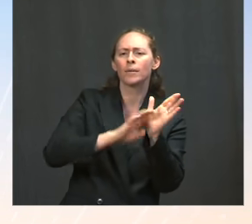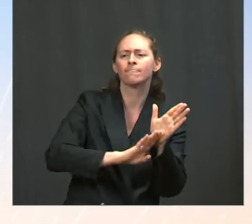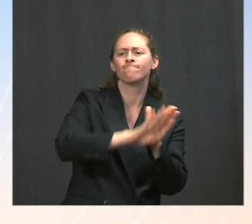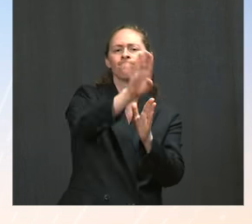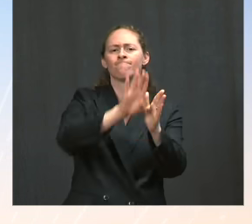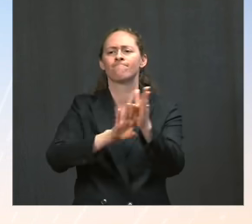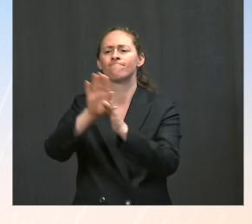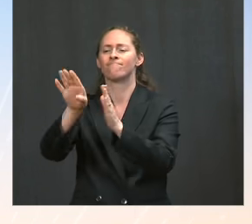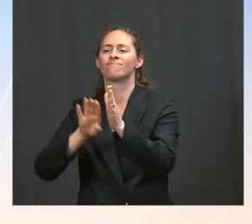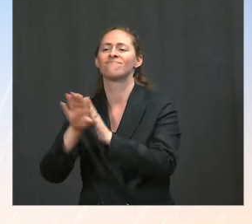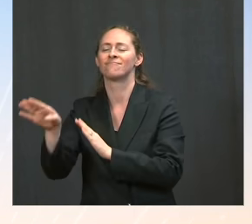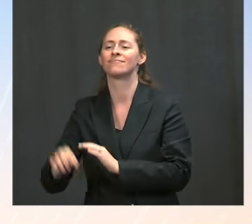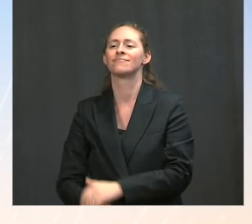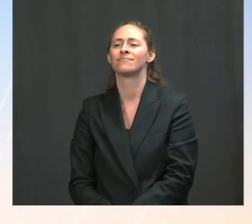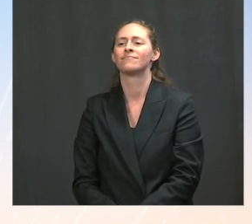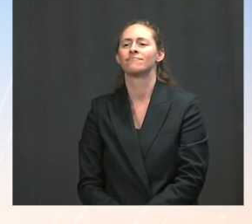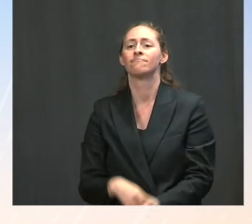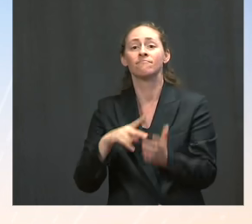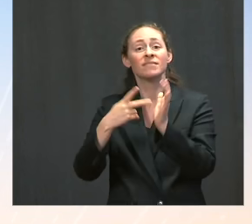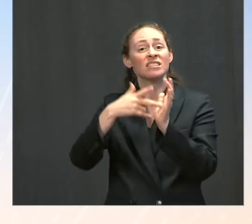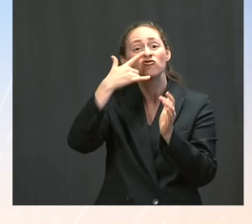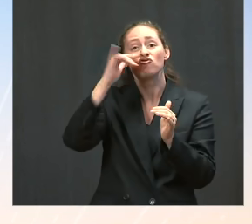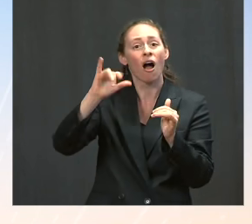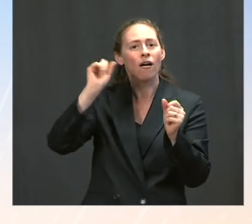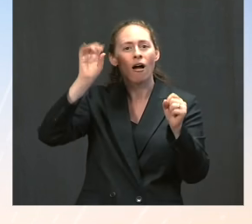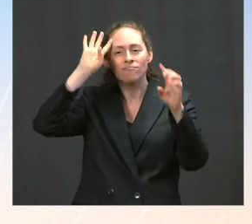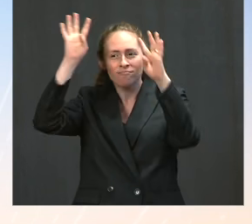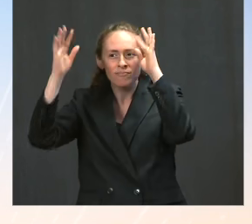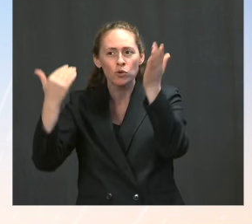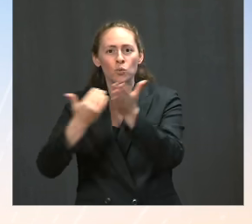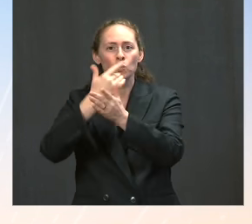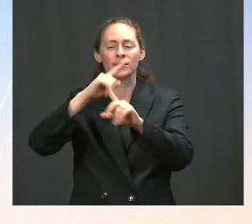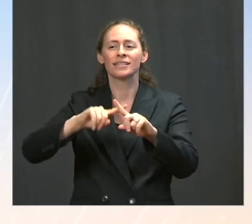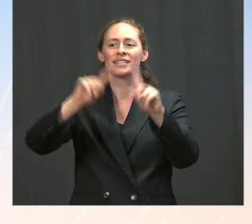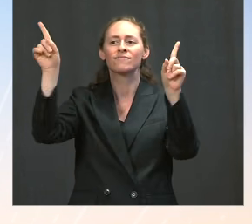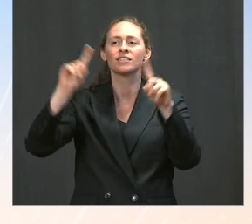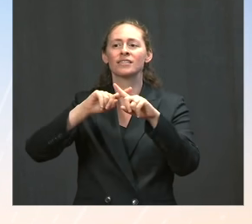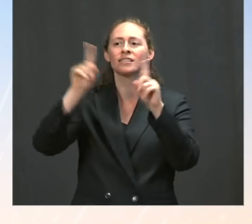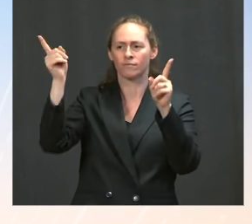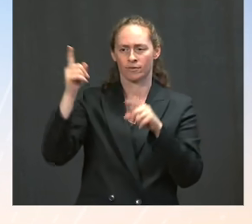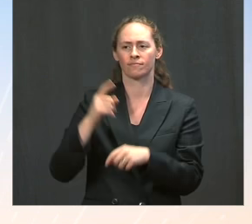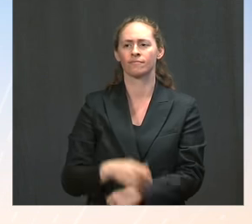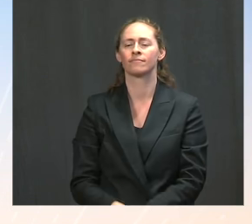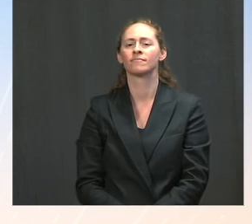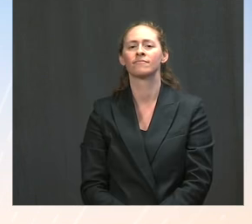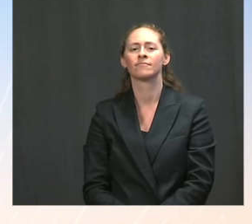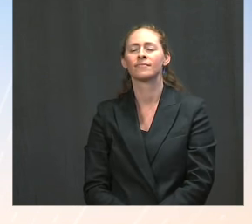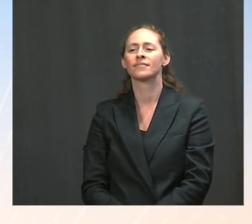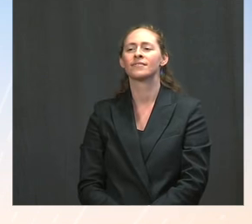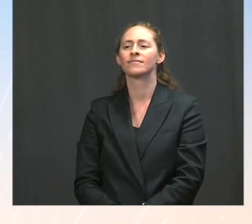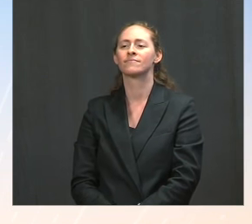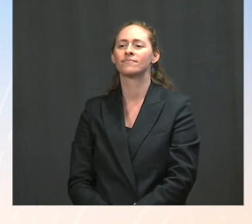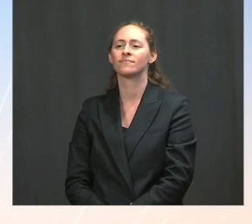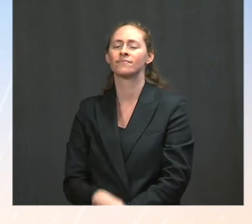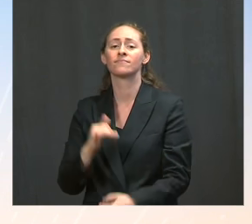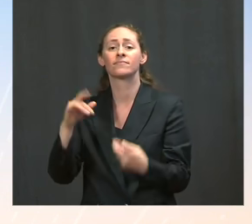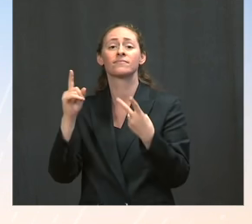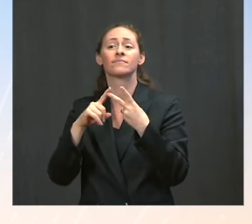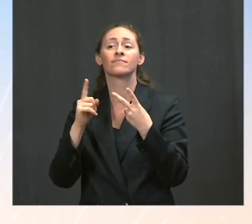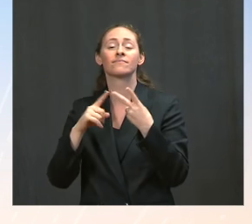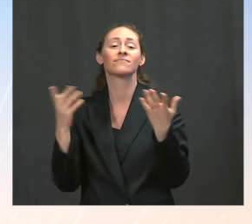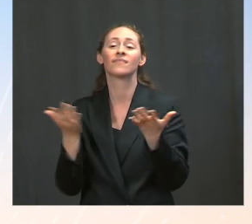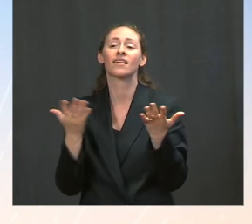grow new industries and scale existing ones. Secondly, is what we're calling the Good Jobs Challenge,